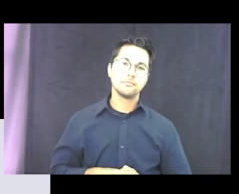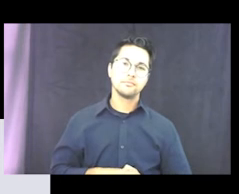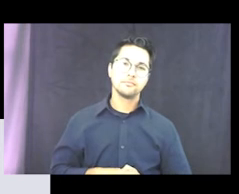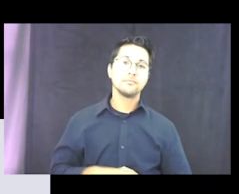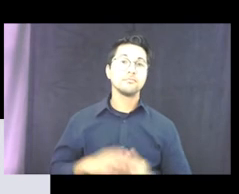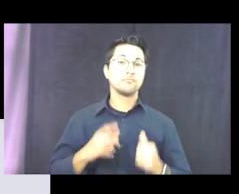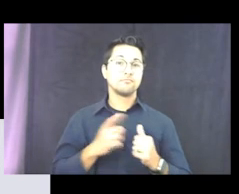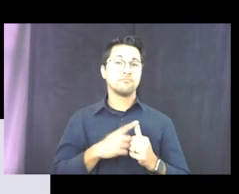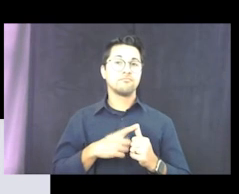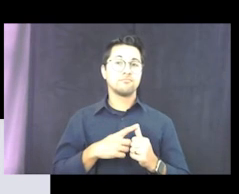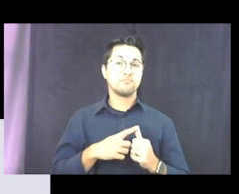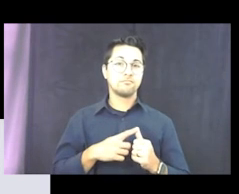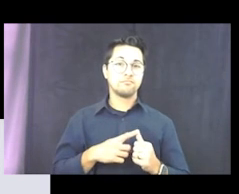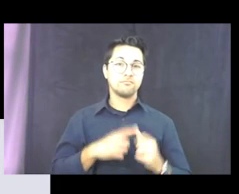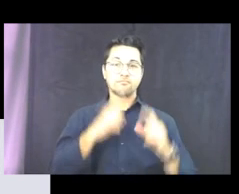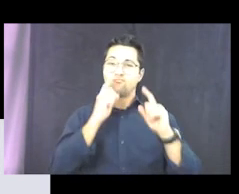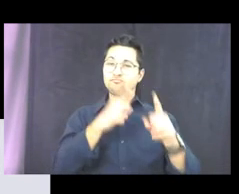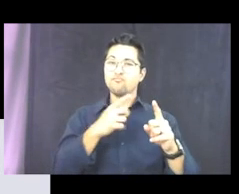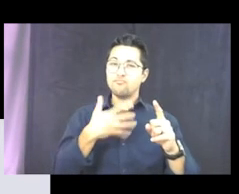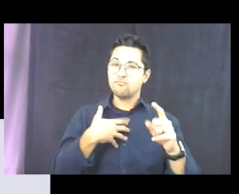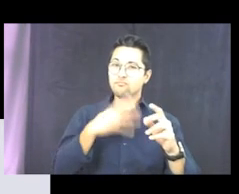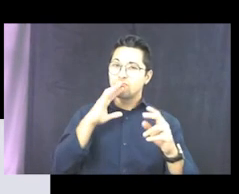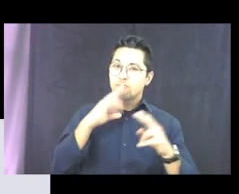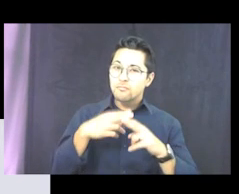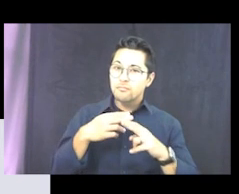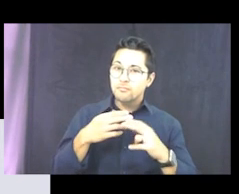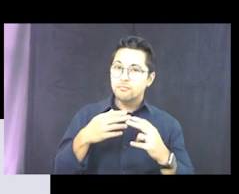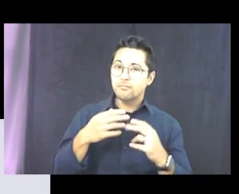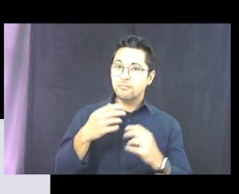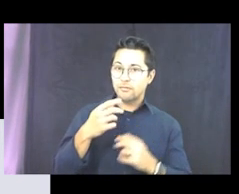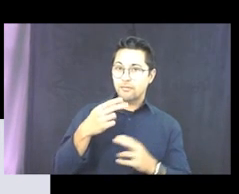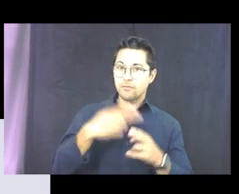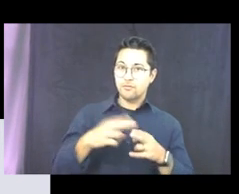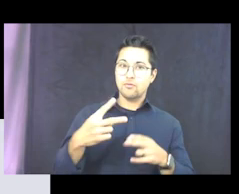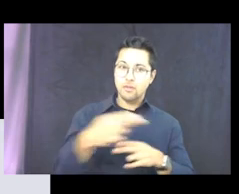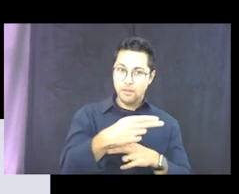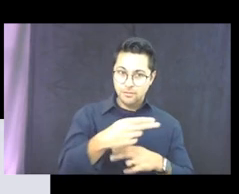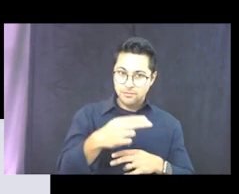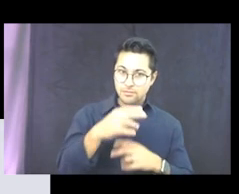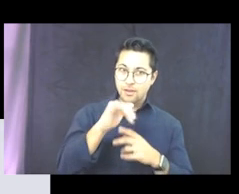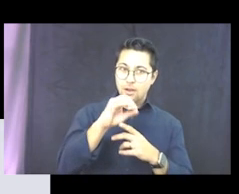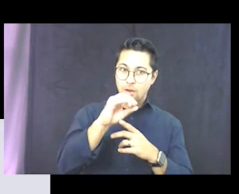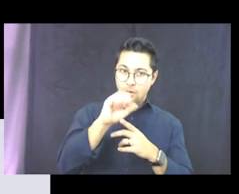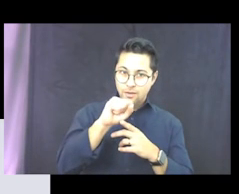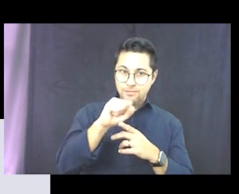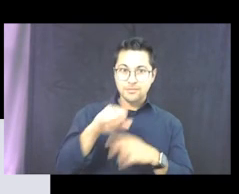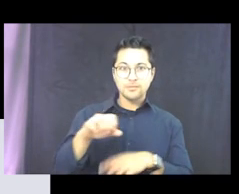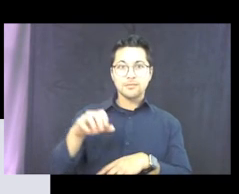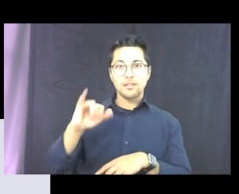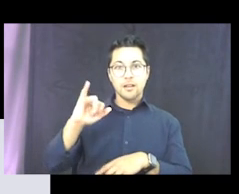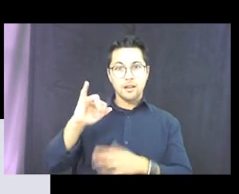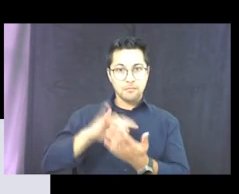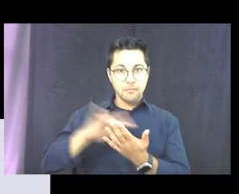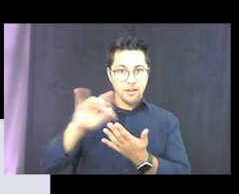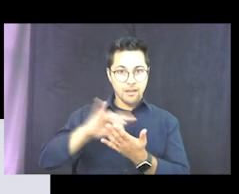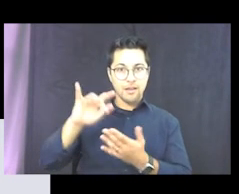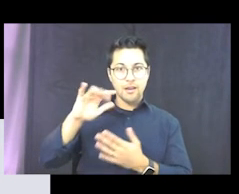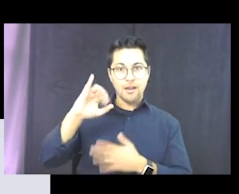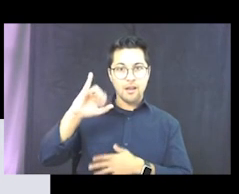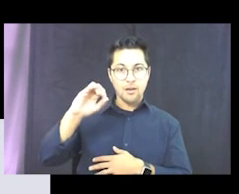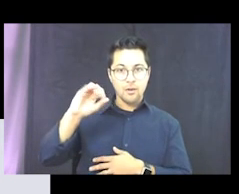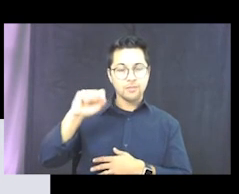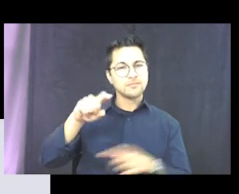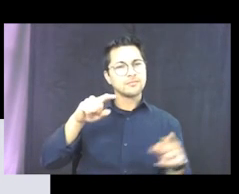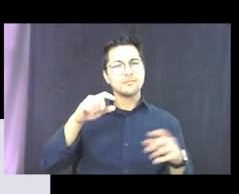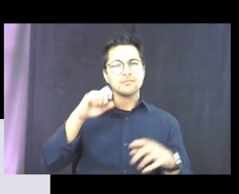The first tool that I wanted to bring up to everyone is the Shortcuts app on iOS and iPadOS. This is an app that